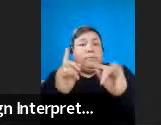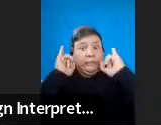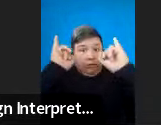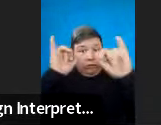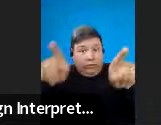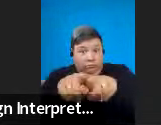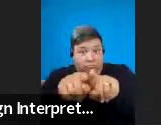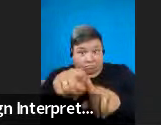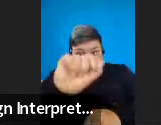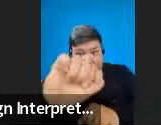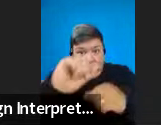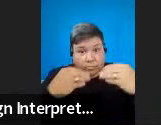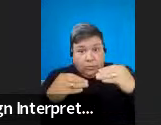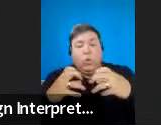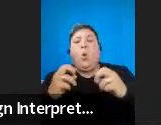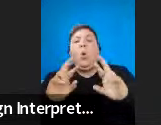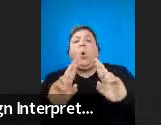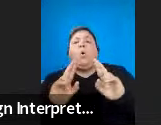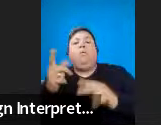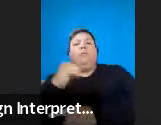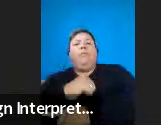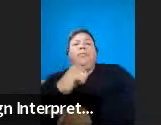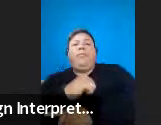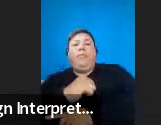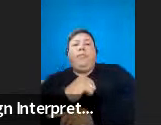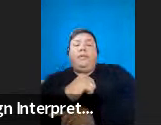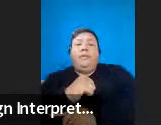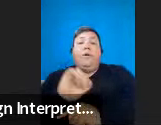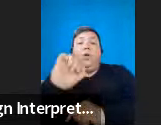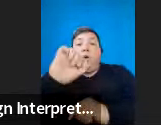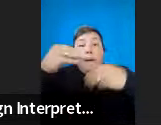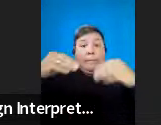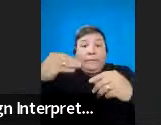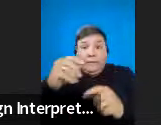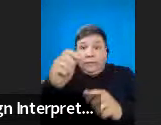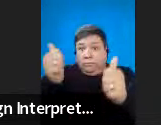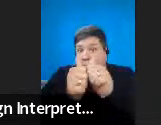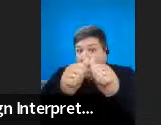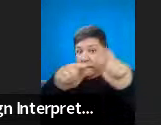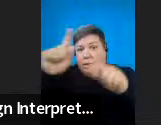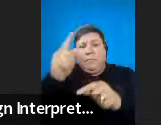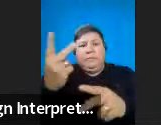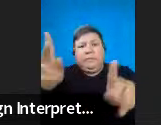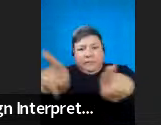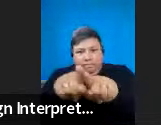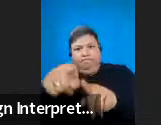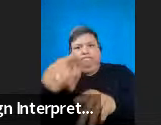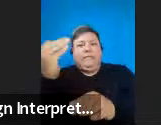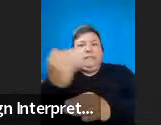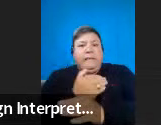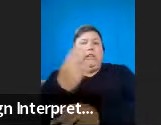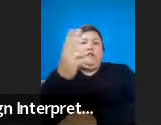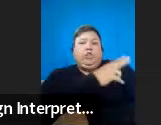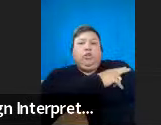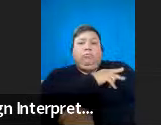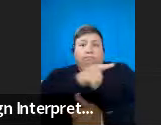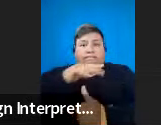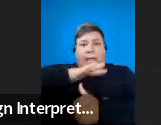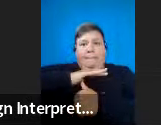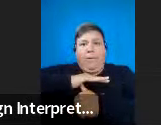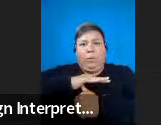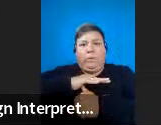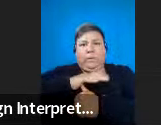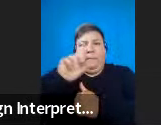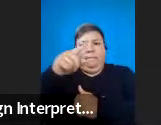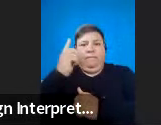company does. So you must ensure that your business partners also meet the safety and security requirements.